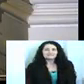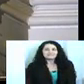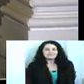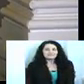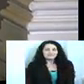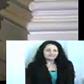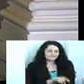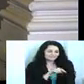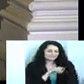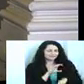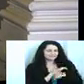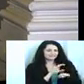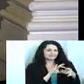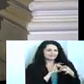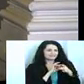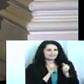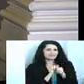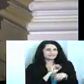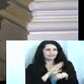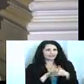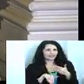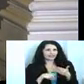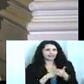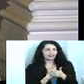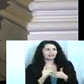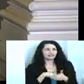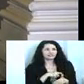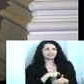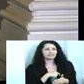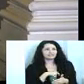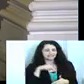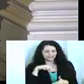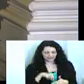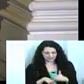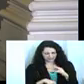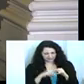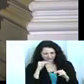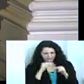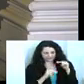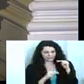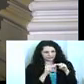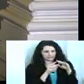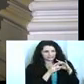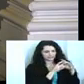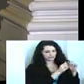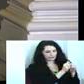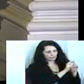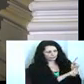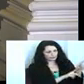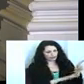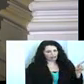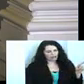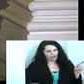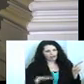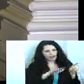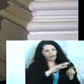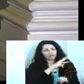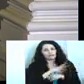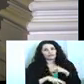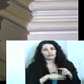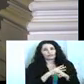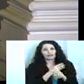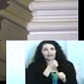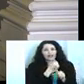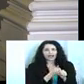This church connects with all of us in this building. It connects with people all over the world